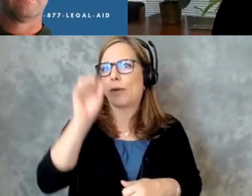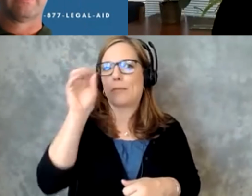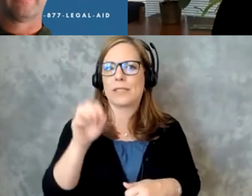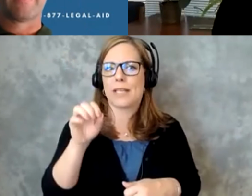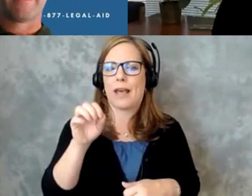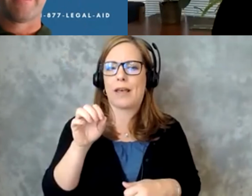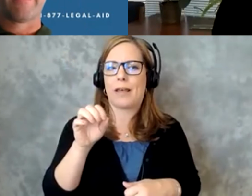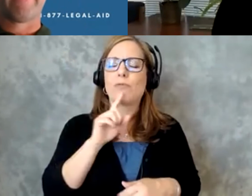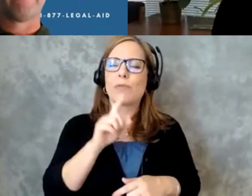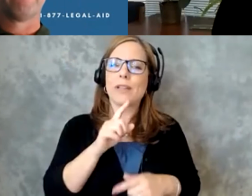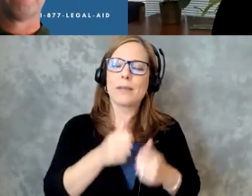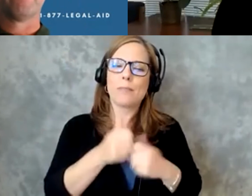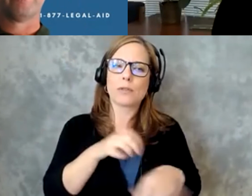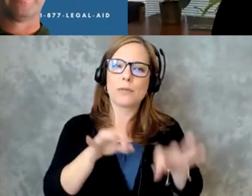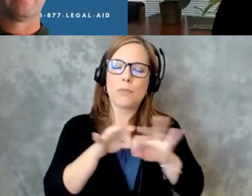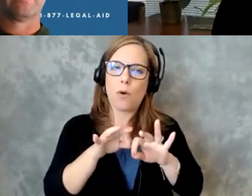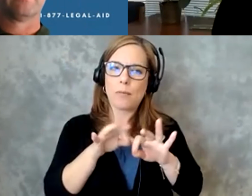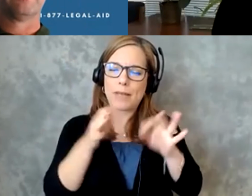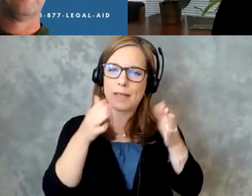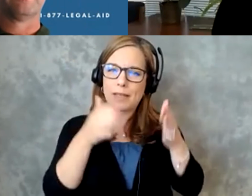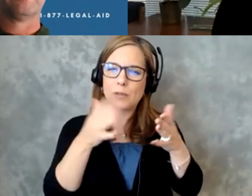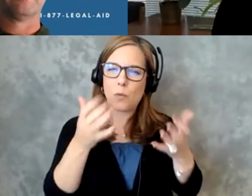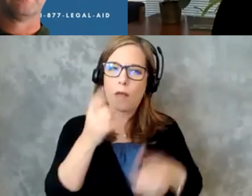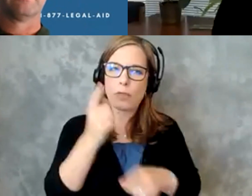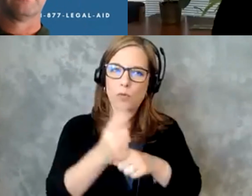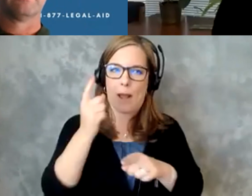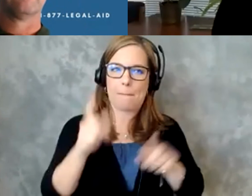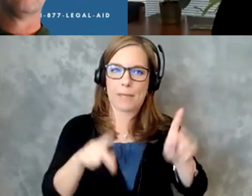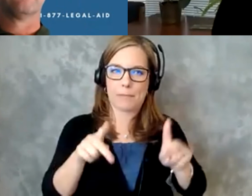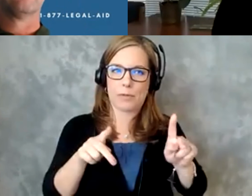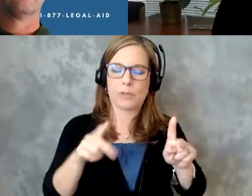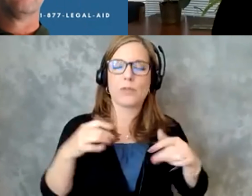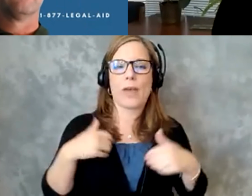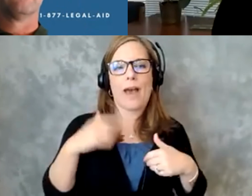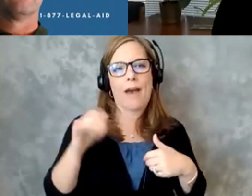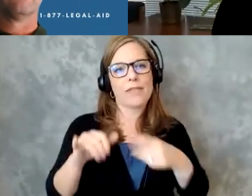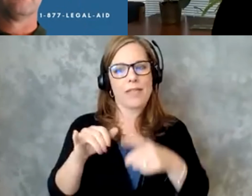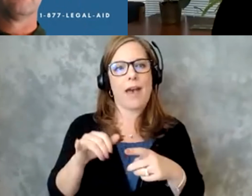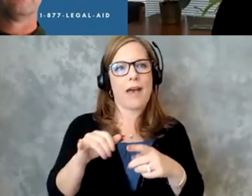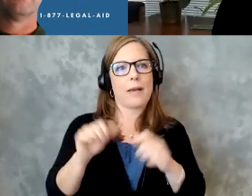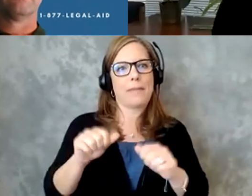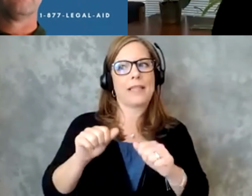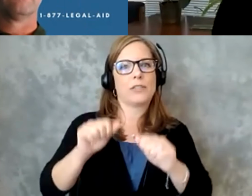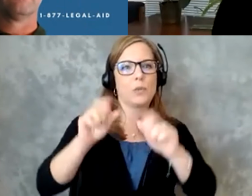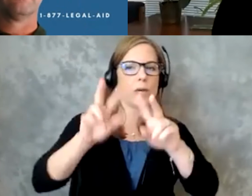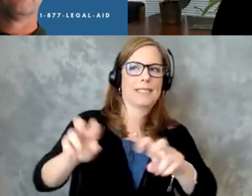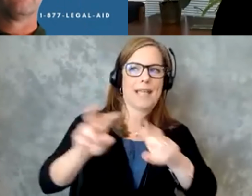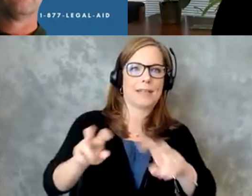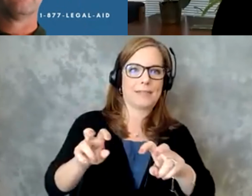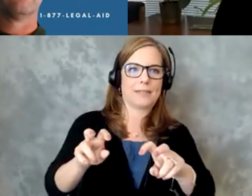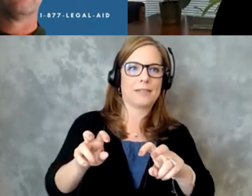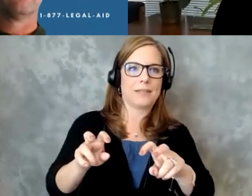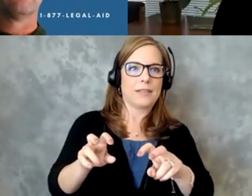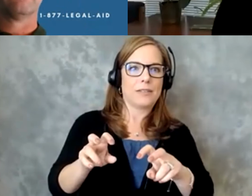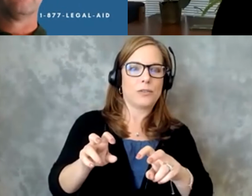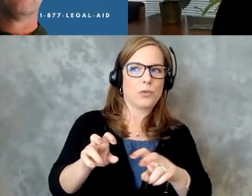risk corridor that would allow people to be assessed for it who actually need it. So don't feel like you